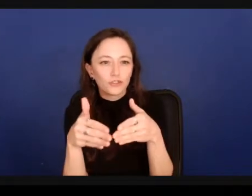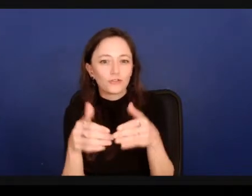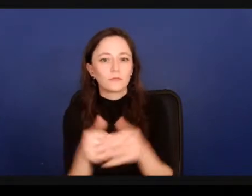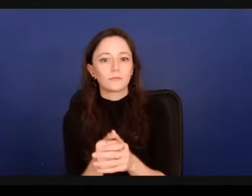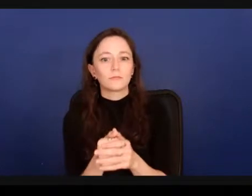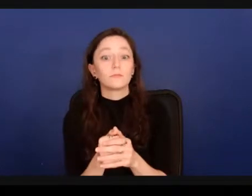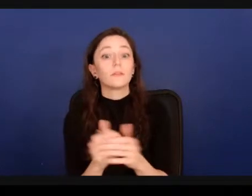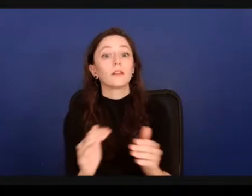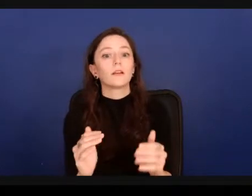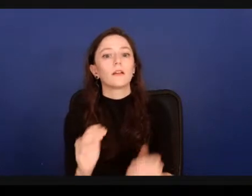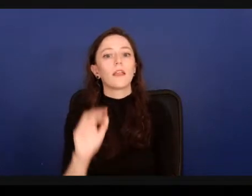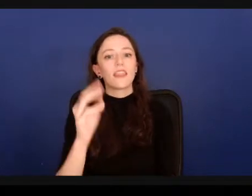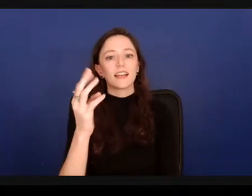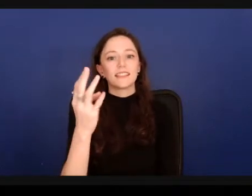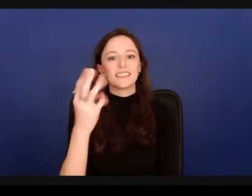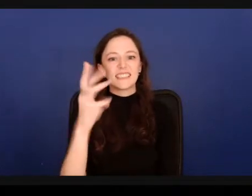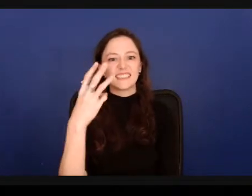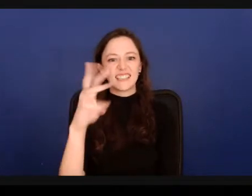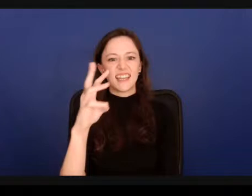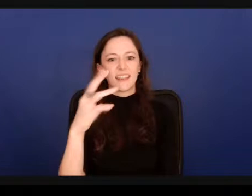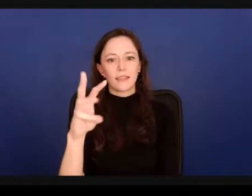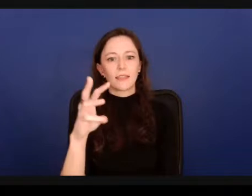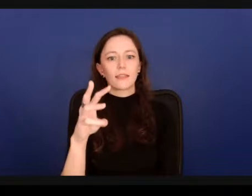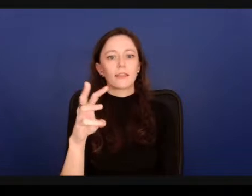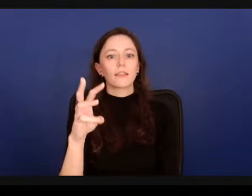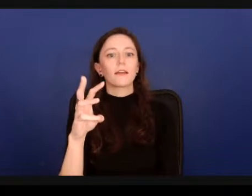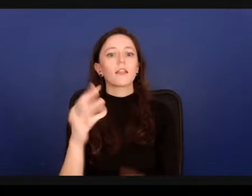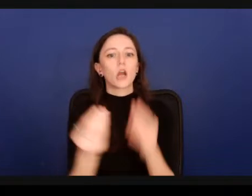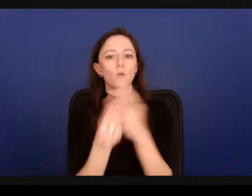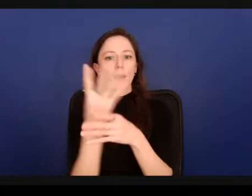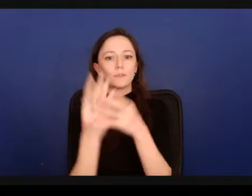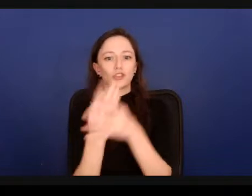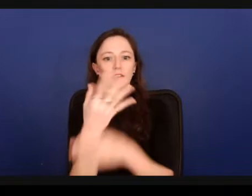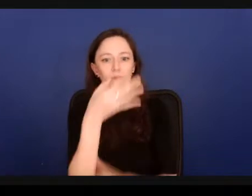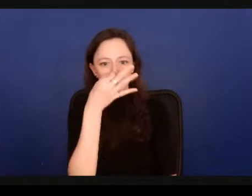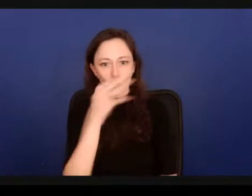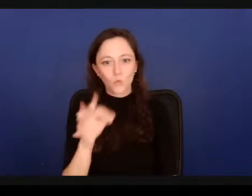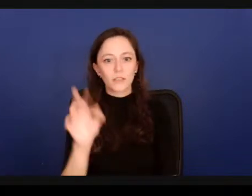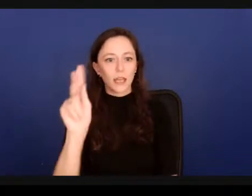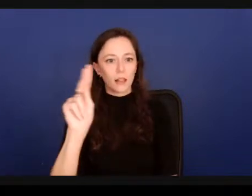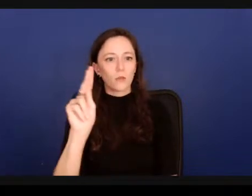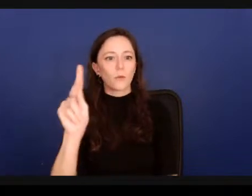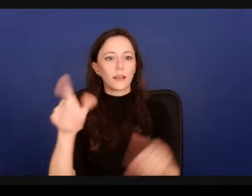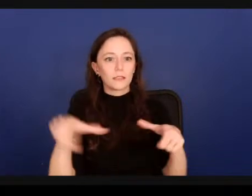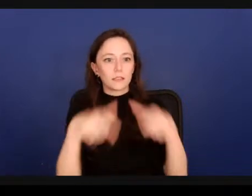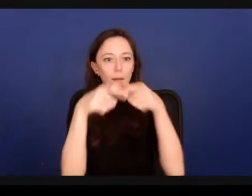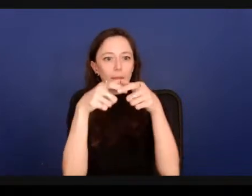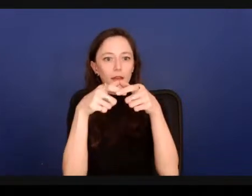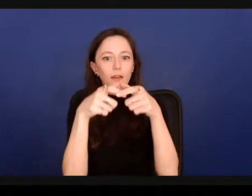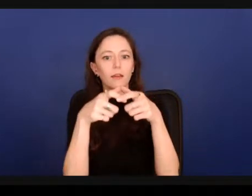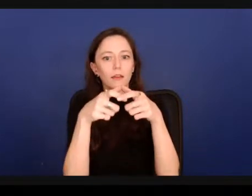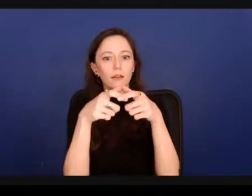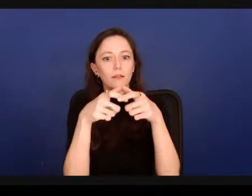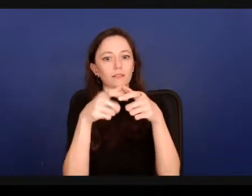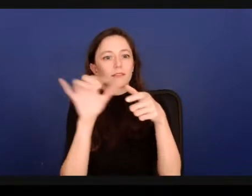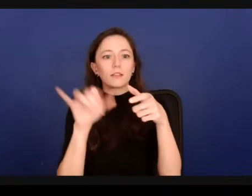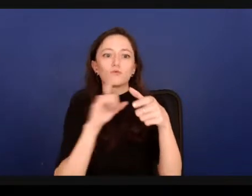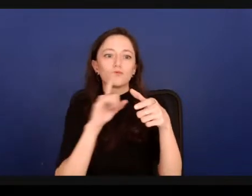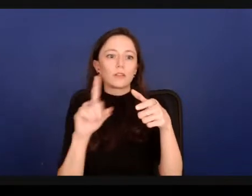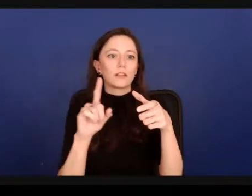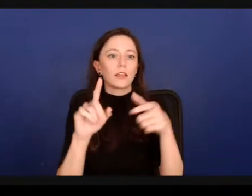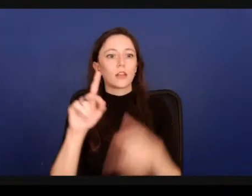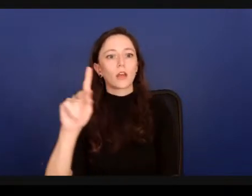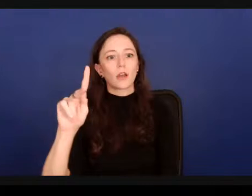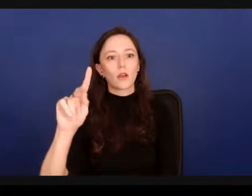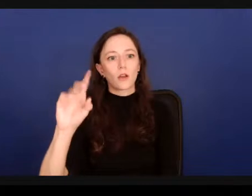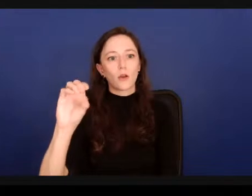Summit, is actually the generic title for the Kauai Fault Zone talk. This is the Kauai Fault Zone talk